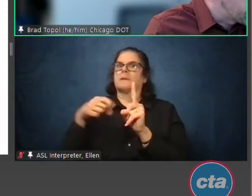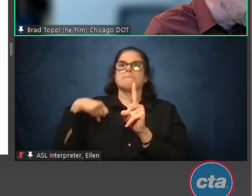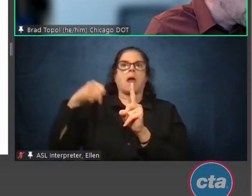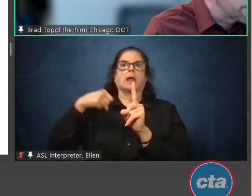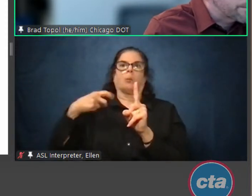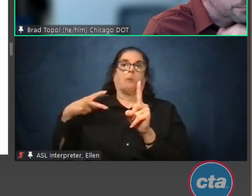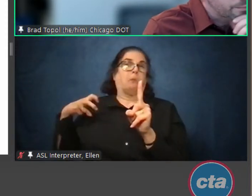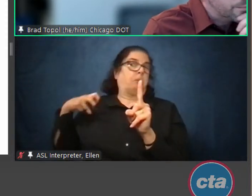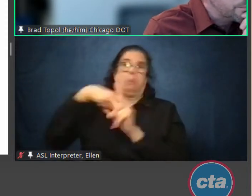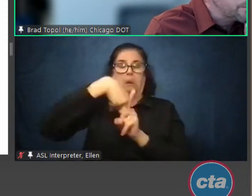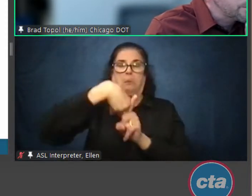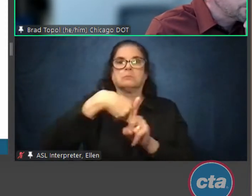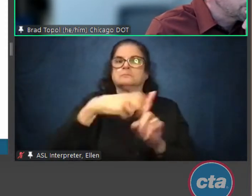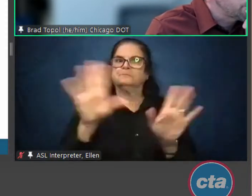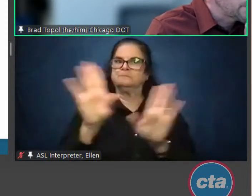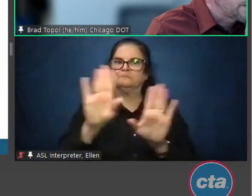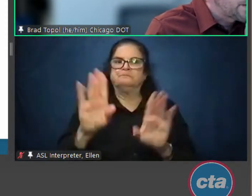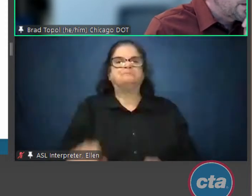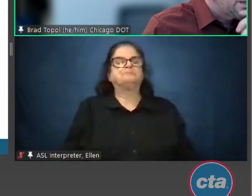where you should be waiting.